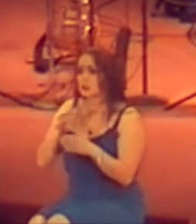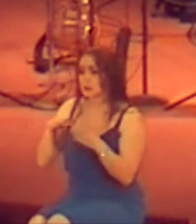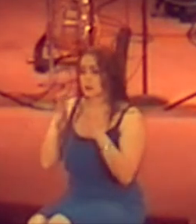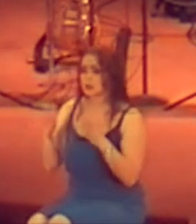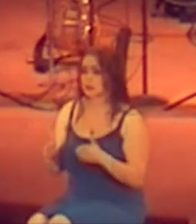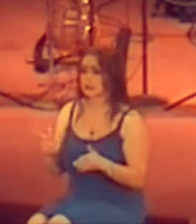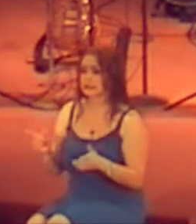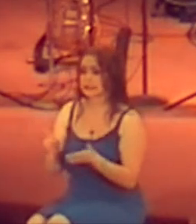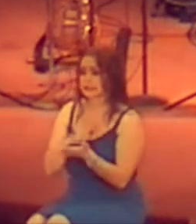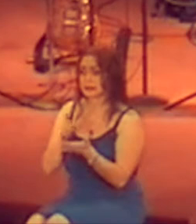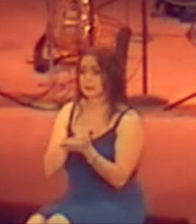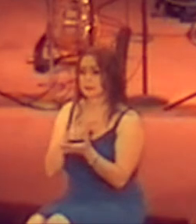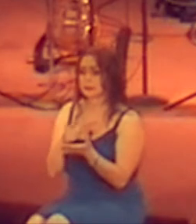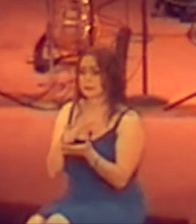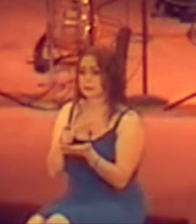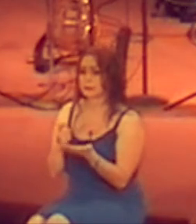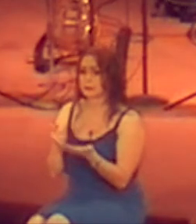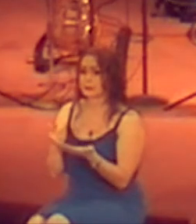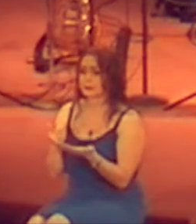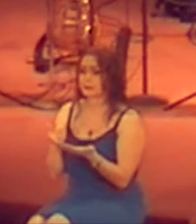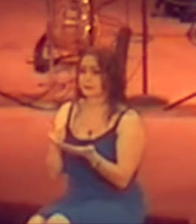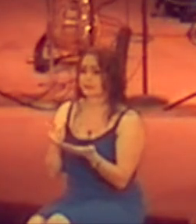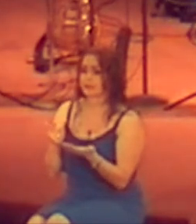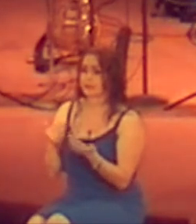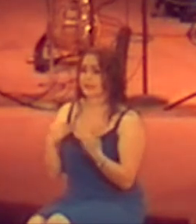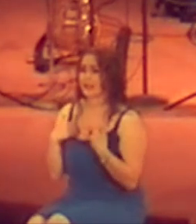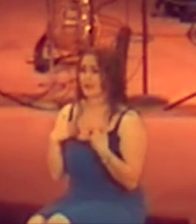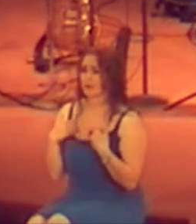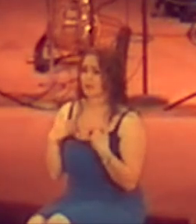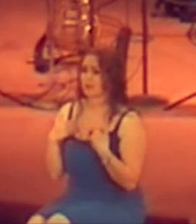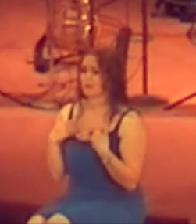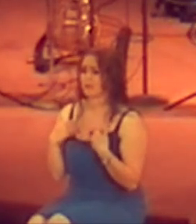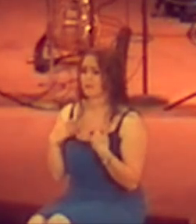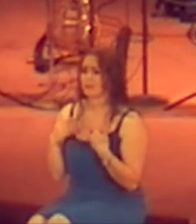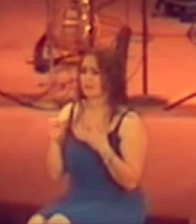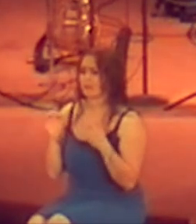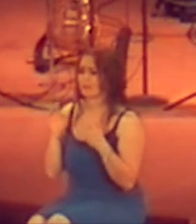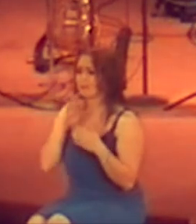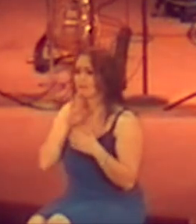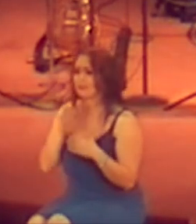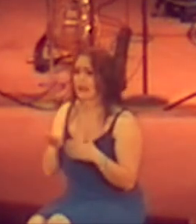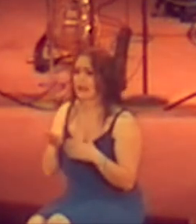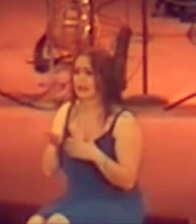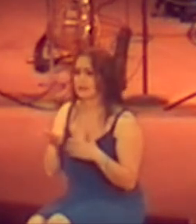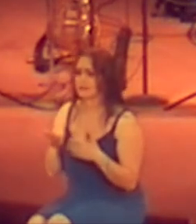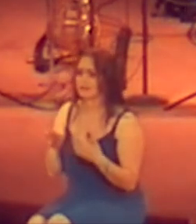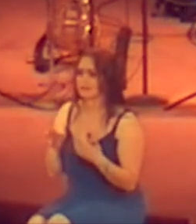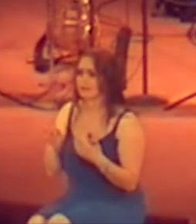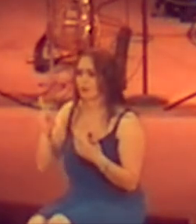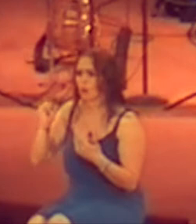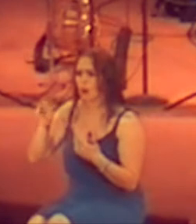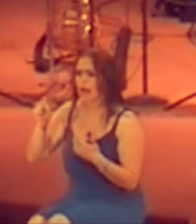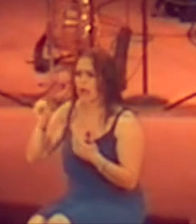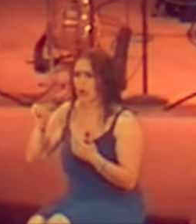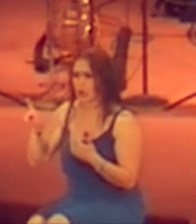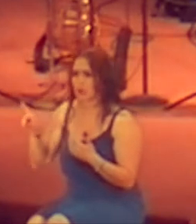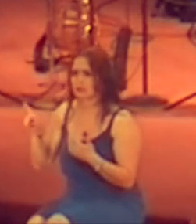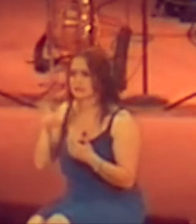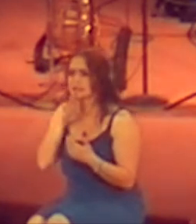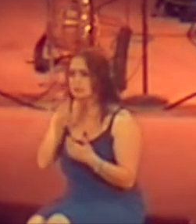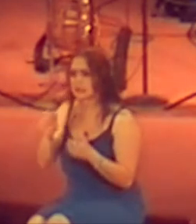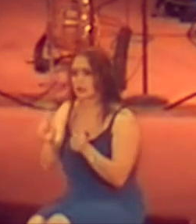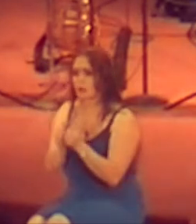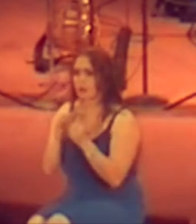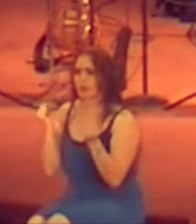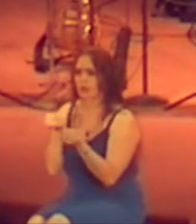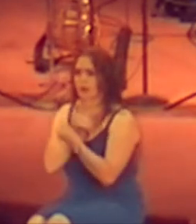we tend to have a poor track record when it comes to speaking with love. And almost all people suffer from the